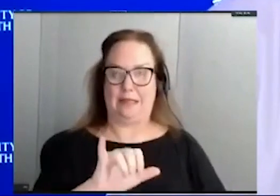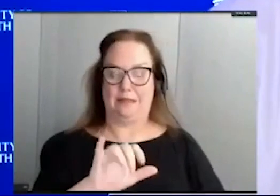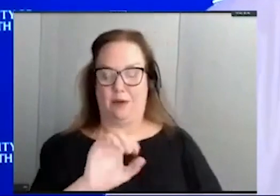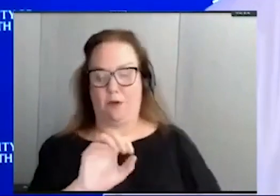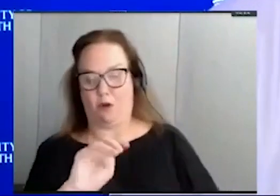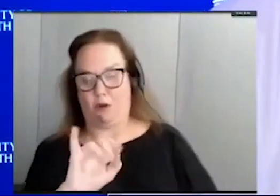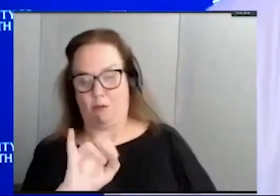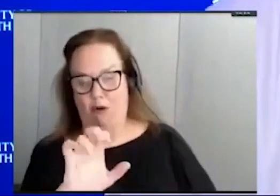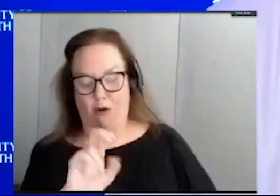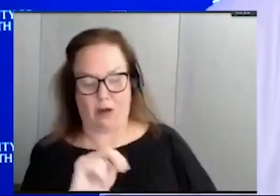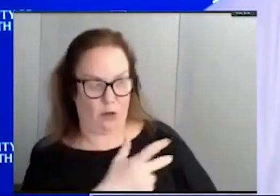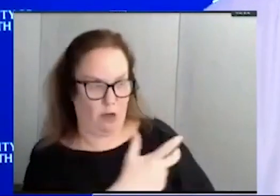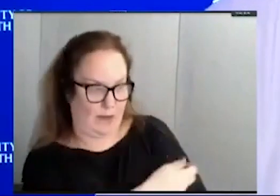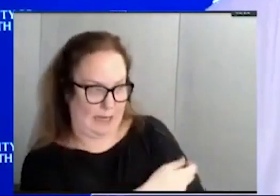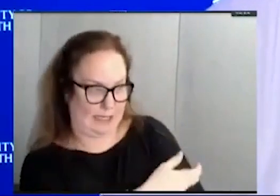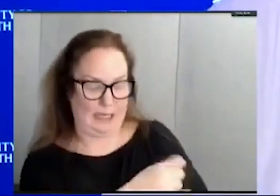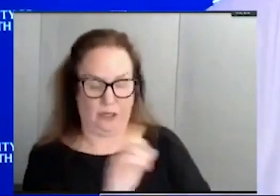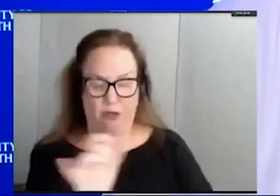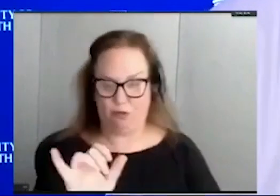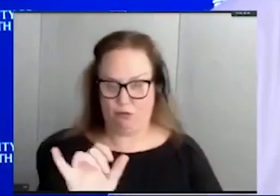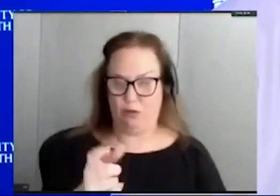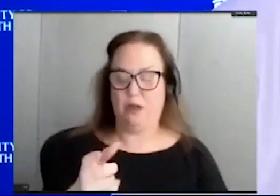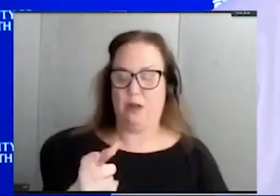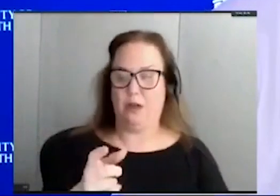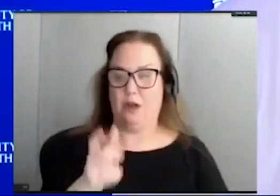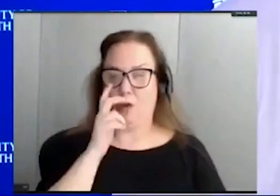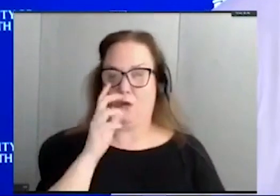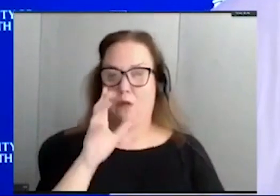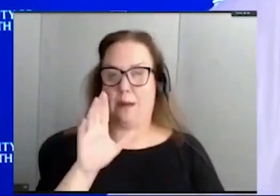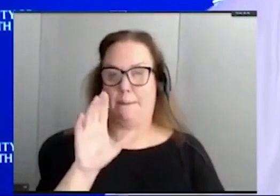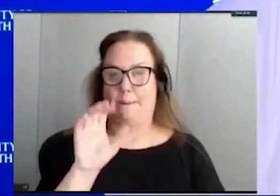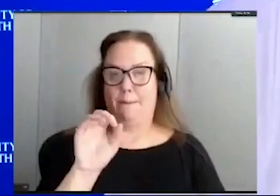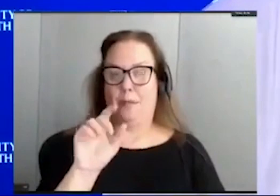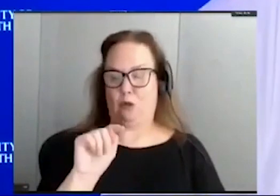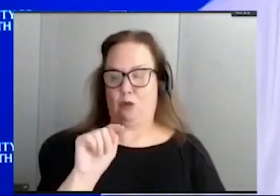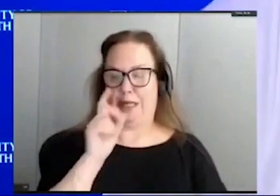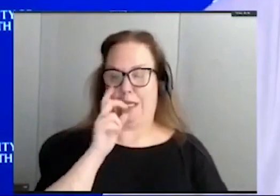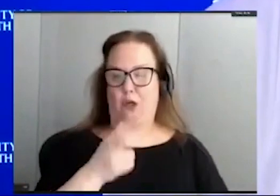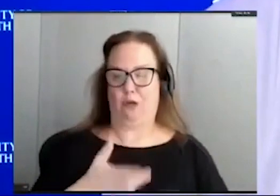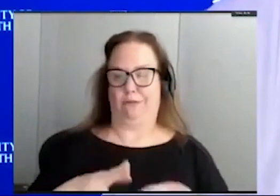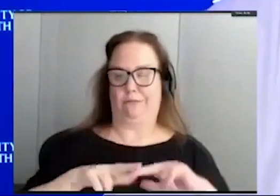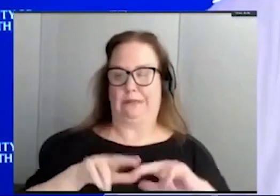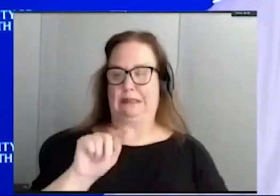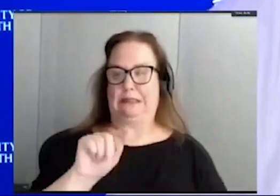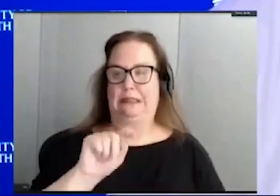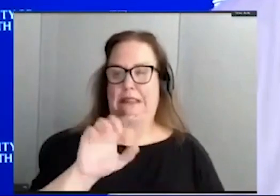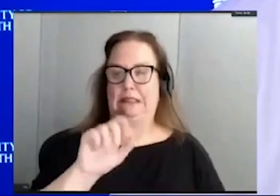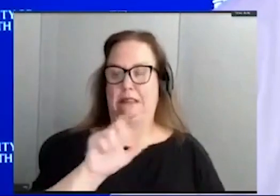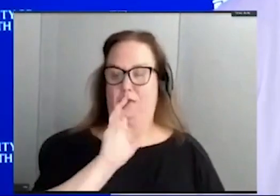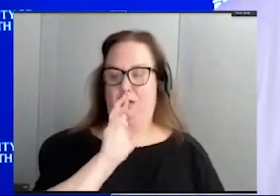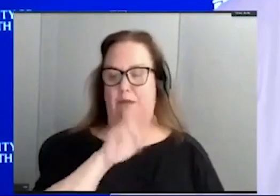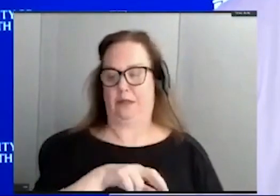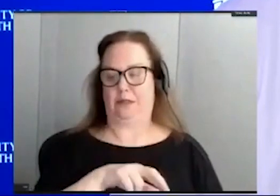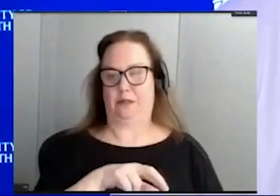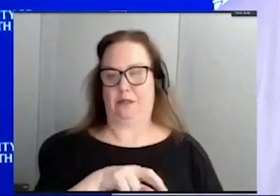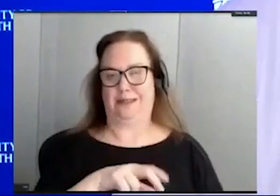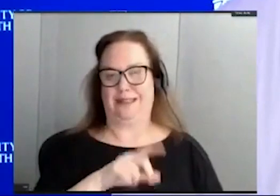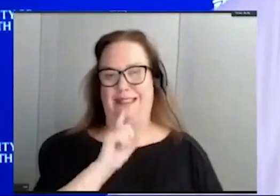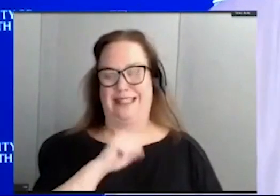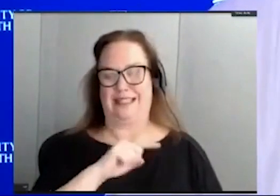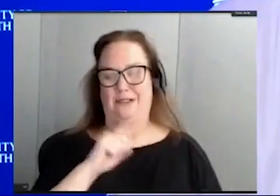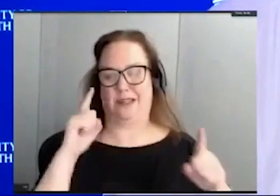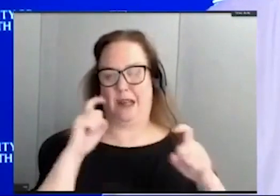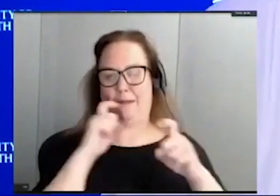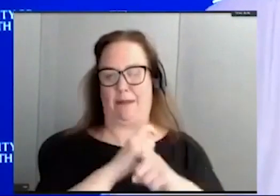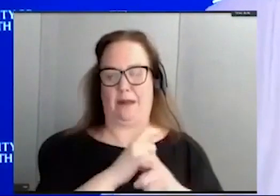you vaccinated? We know that you will get a boost in your T cell responses. So I think that answer is somewhat complex. You probably